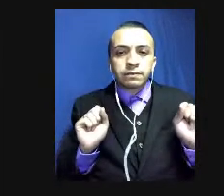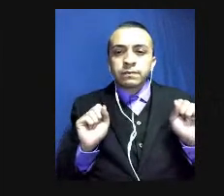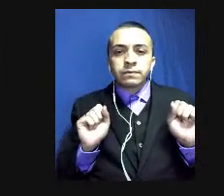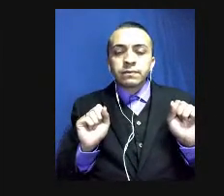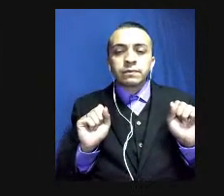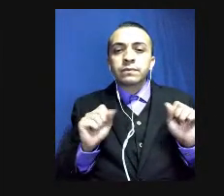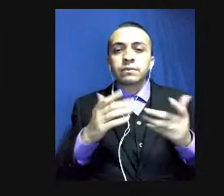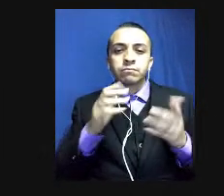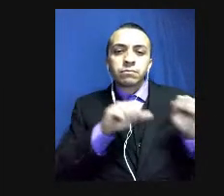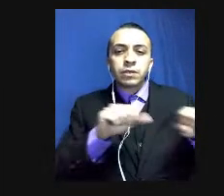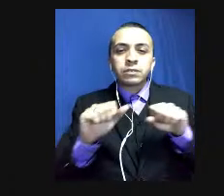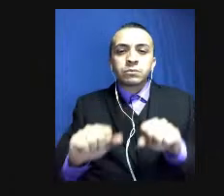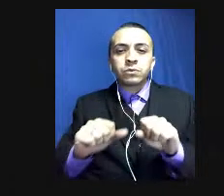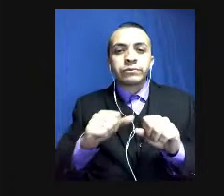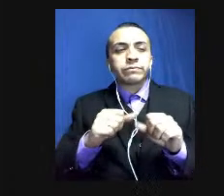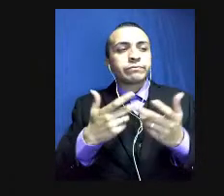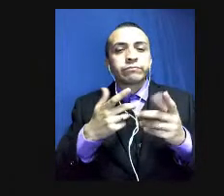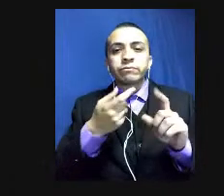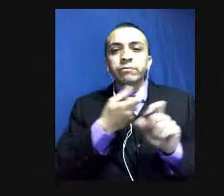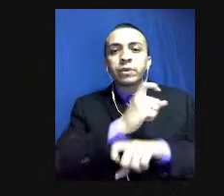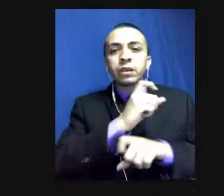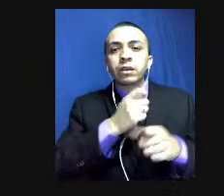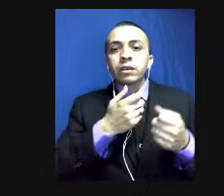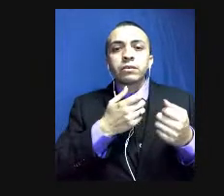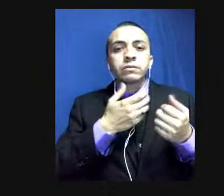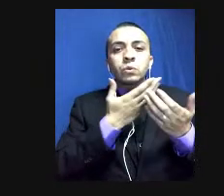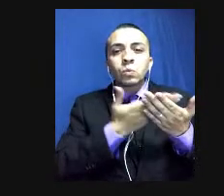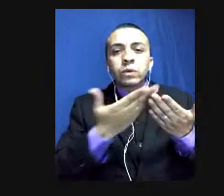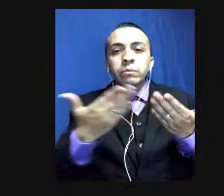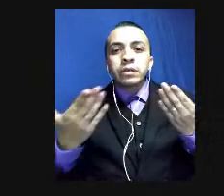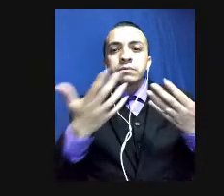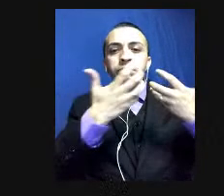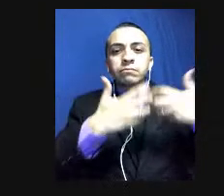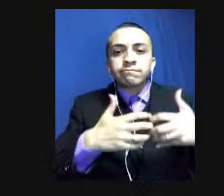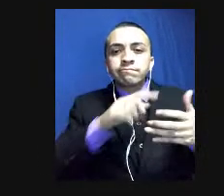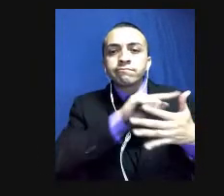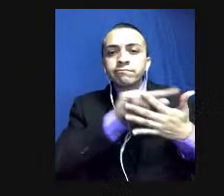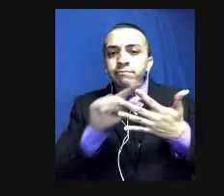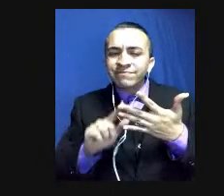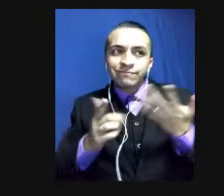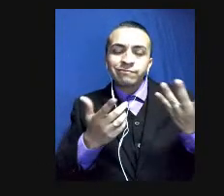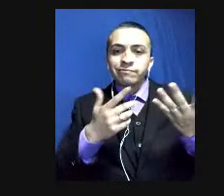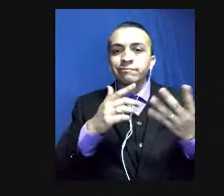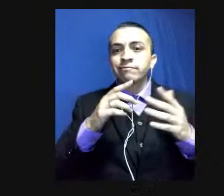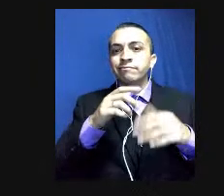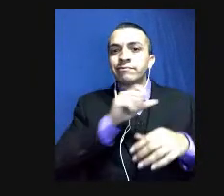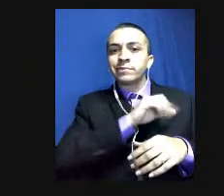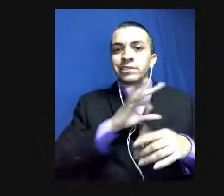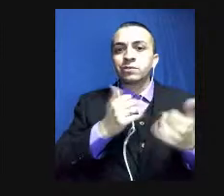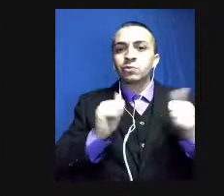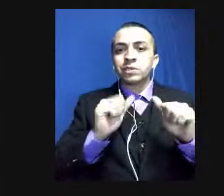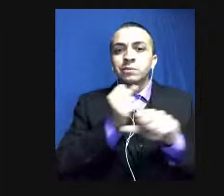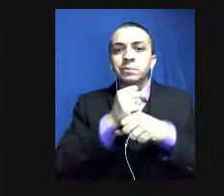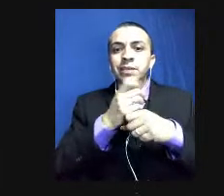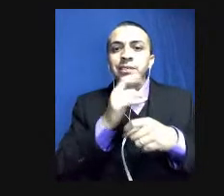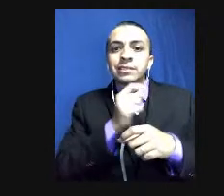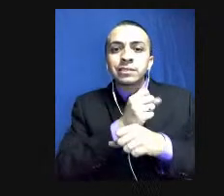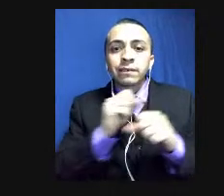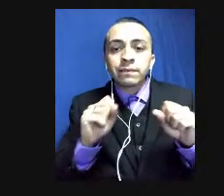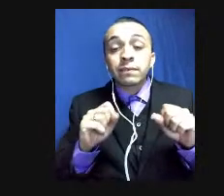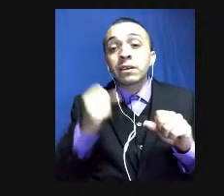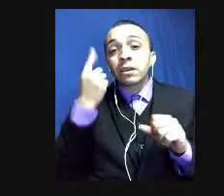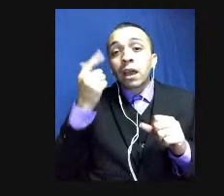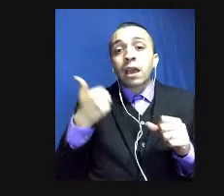equipment and personnel that are out there trying to make the forest safe for everybody. With that, that's all I've got. I do have one